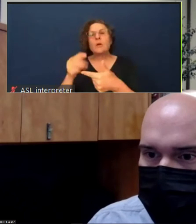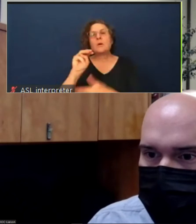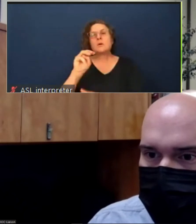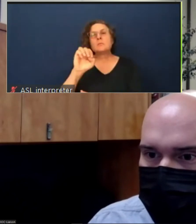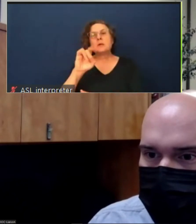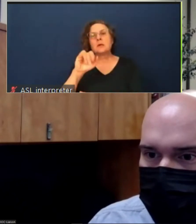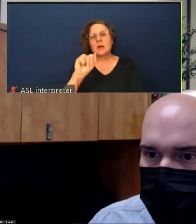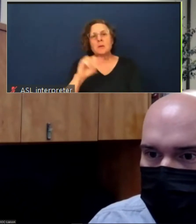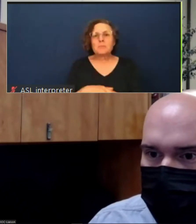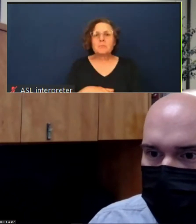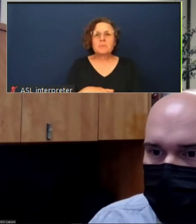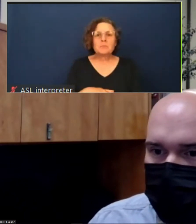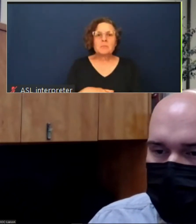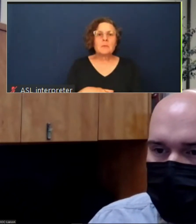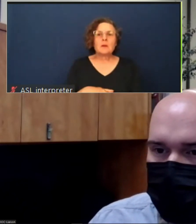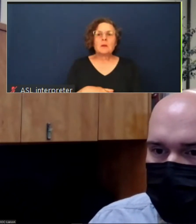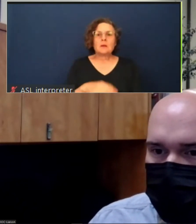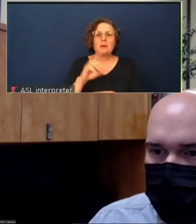first.